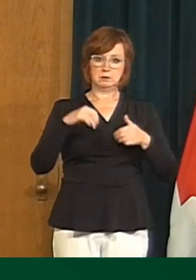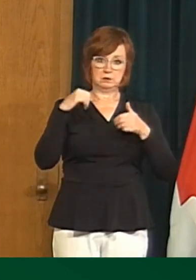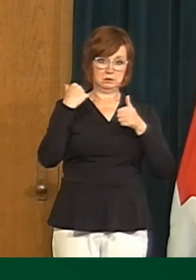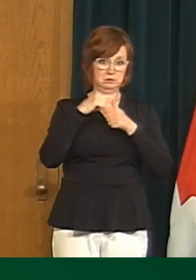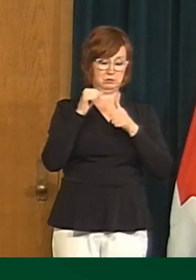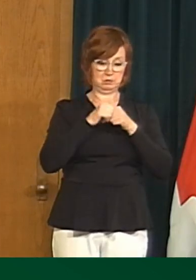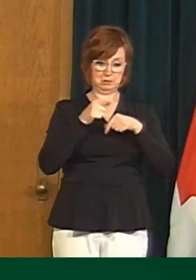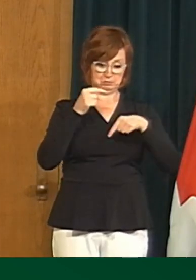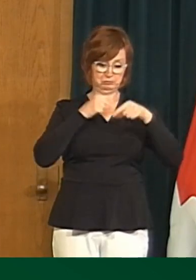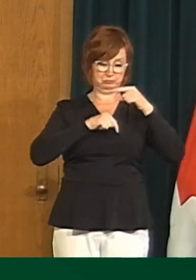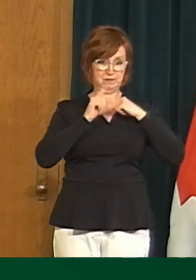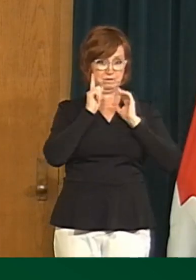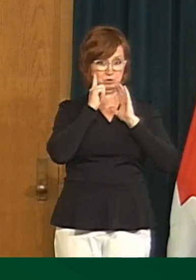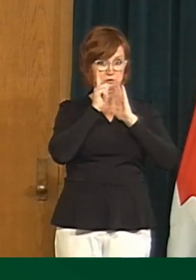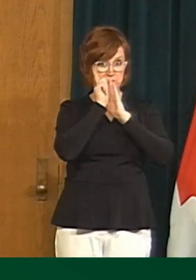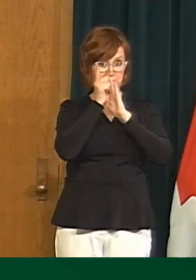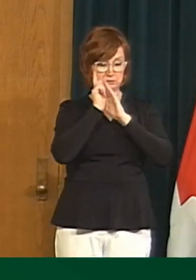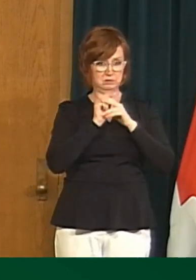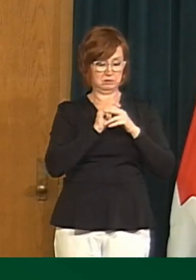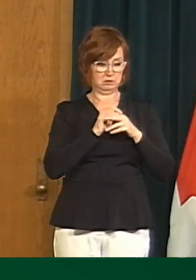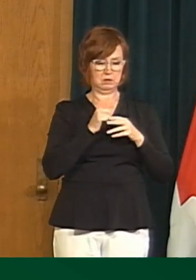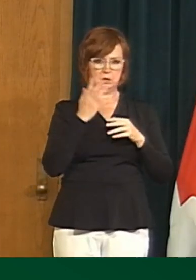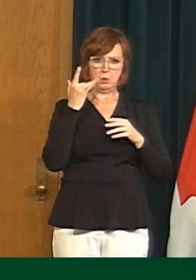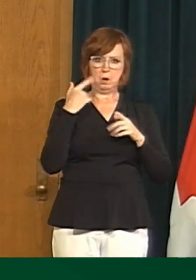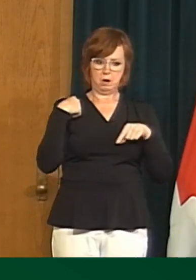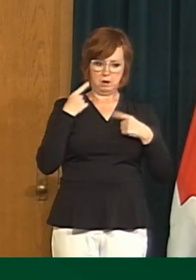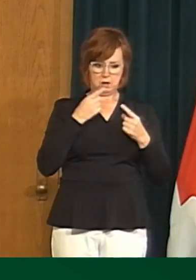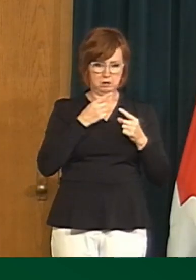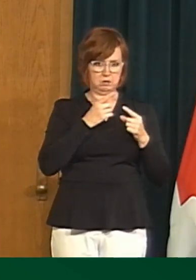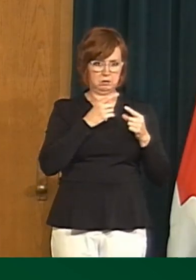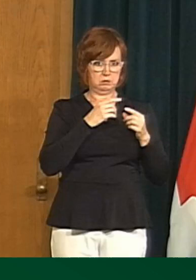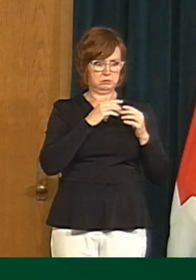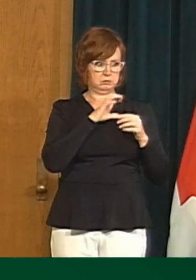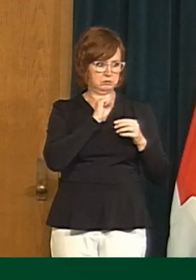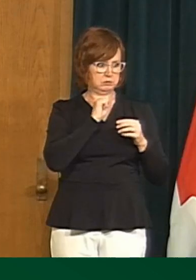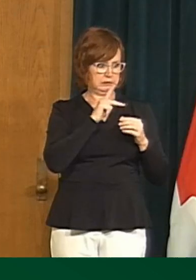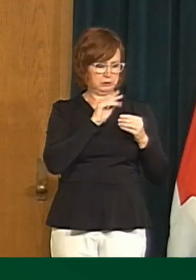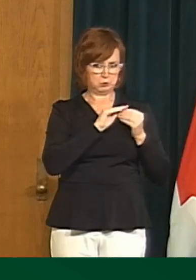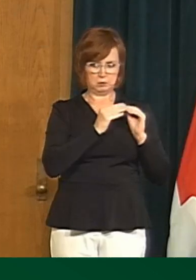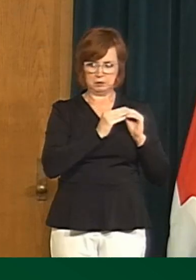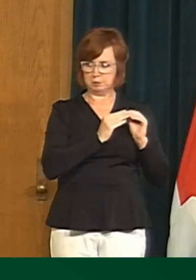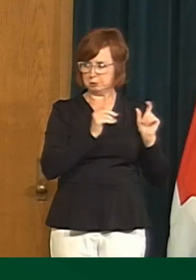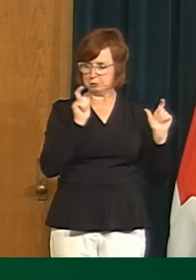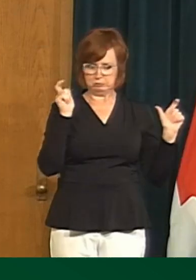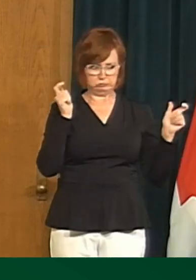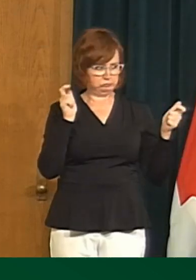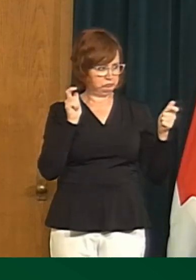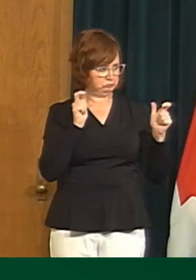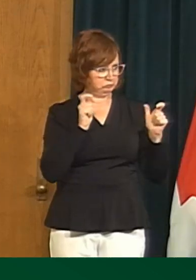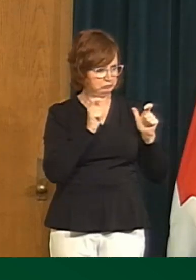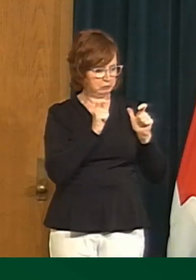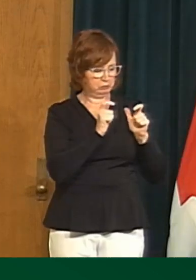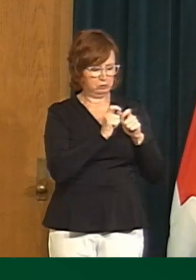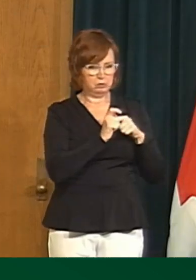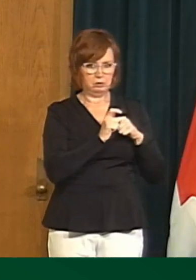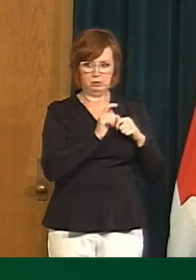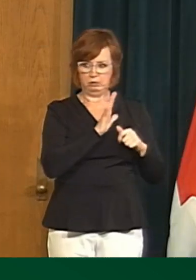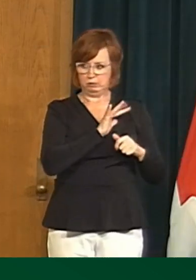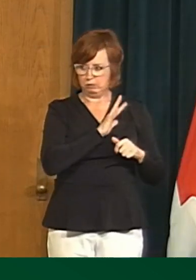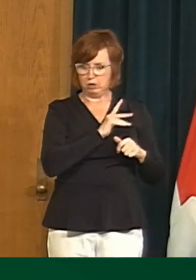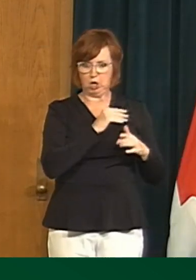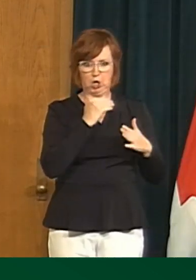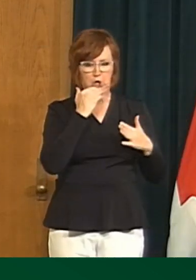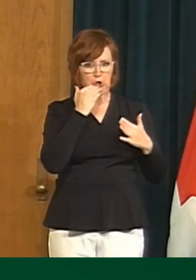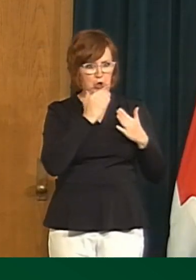good is because we have been so very careful as individuals, and we have taken the precautionary measures with respect